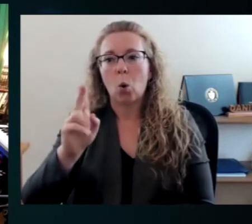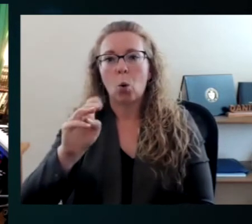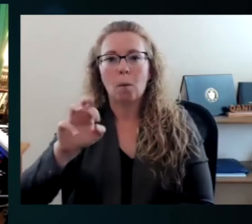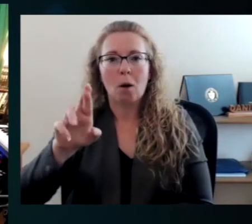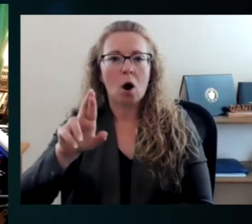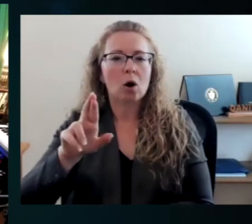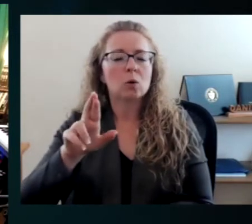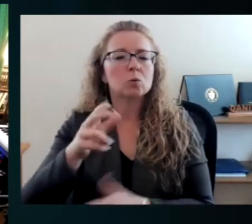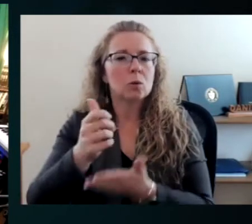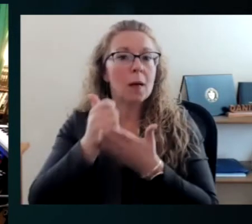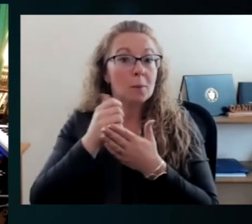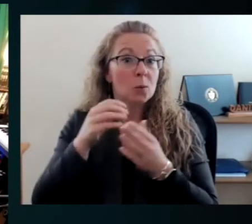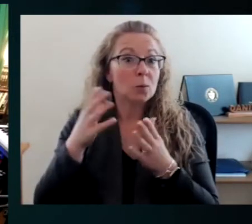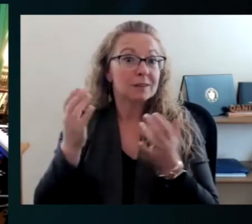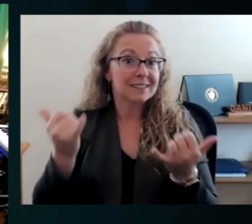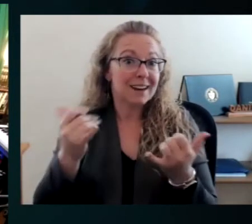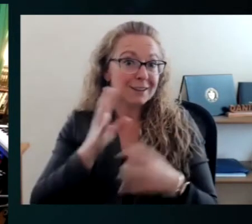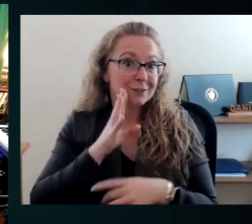get started.